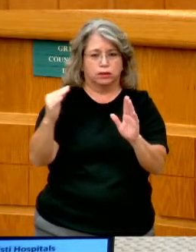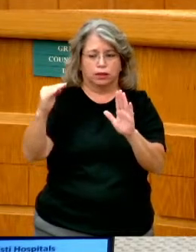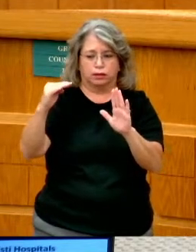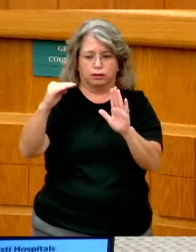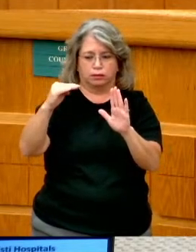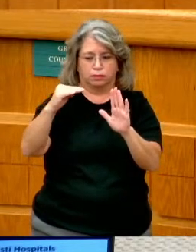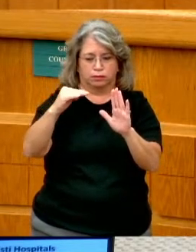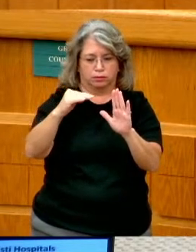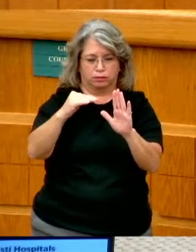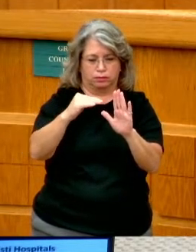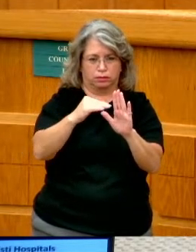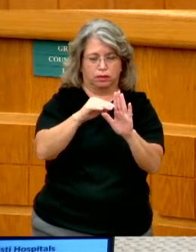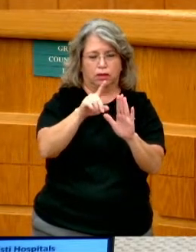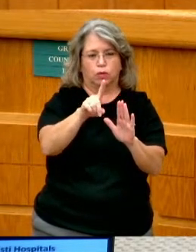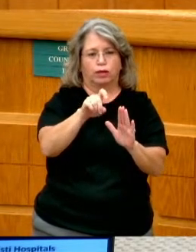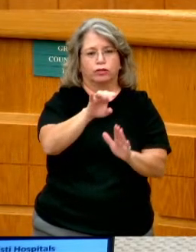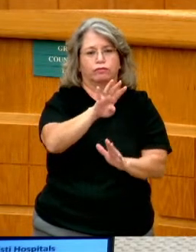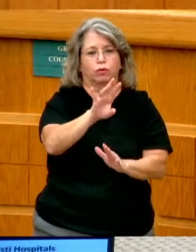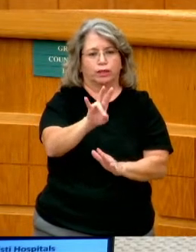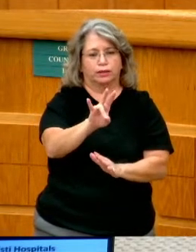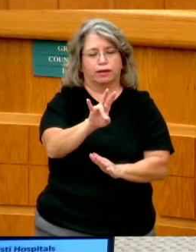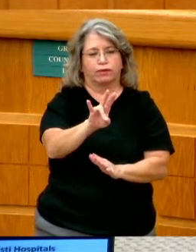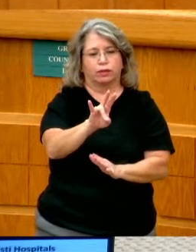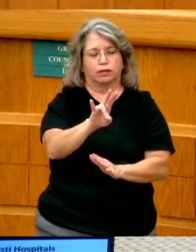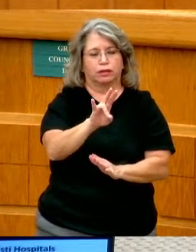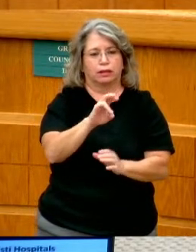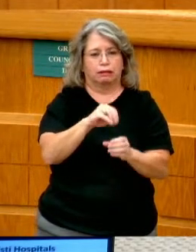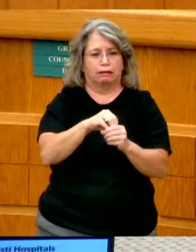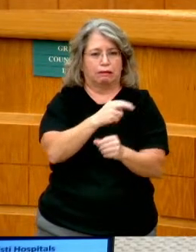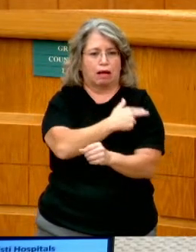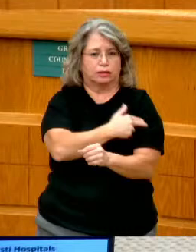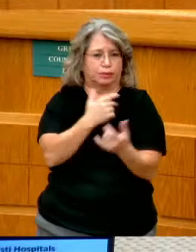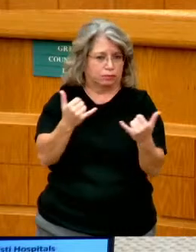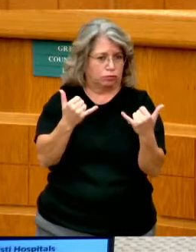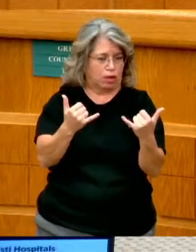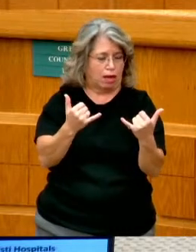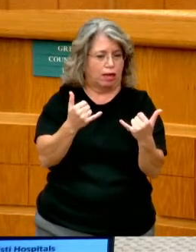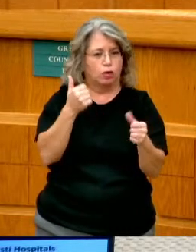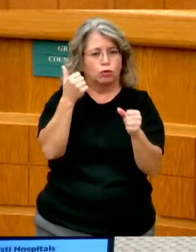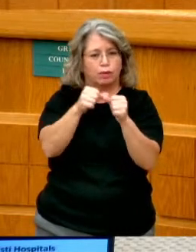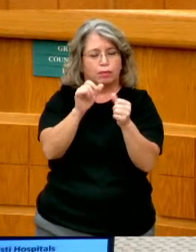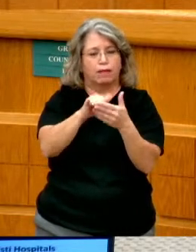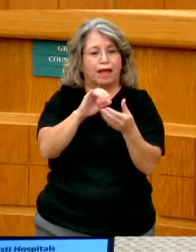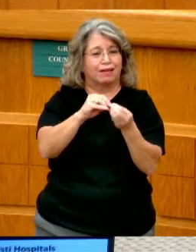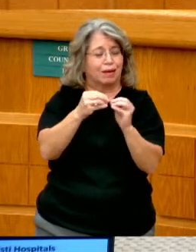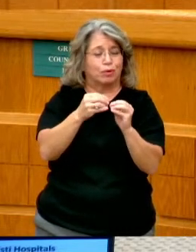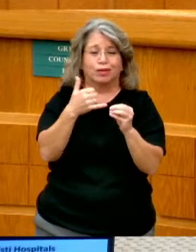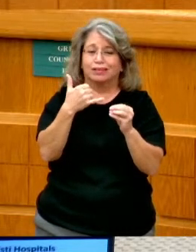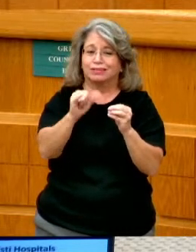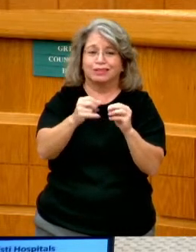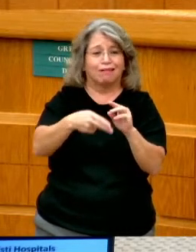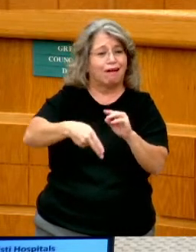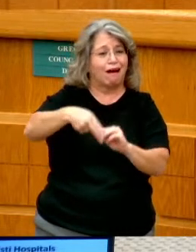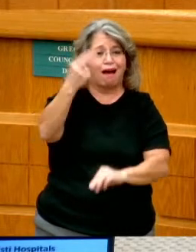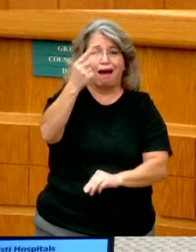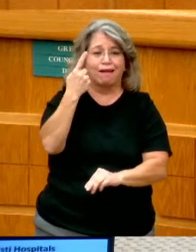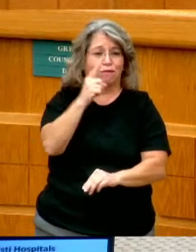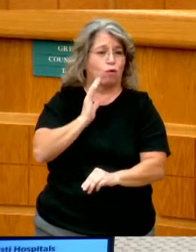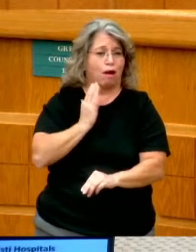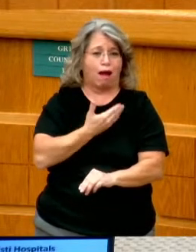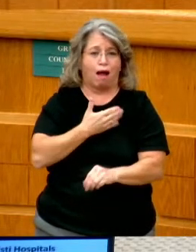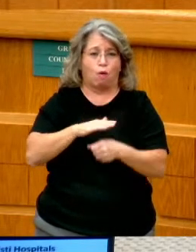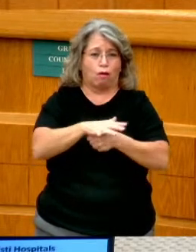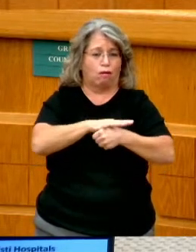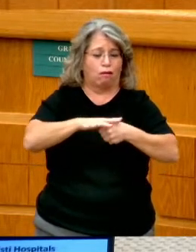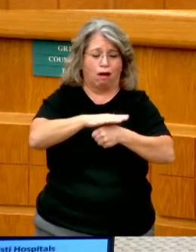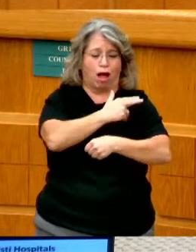board. 147 hospitalizations today. Remember, that number is still very high for our hospitals that are